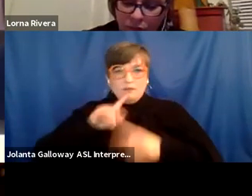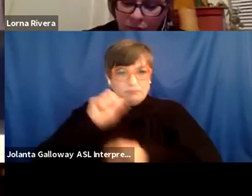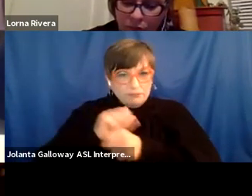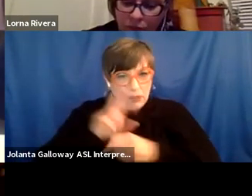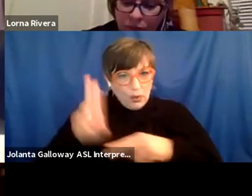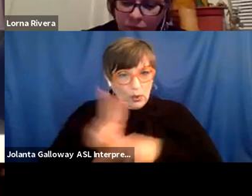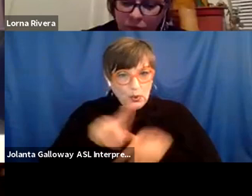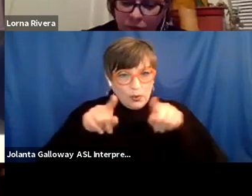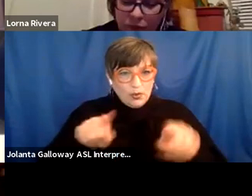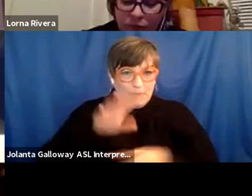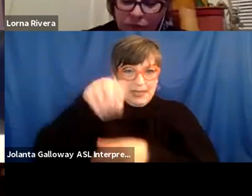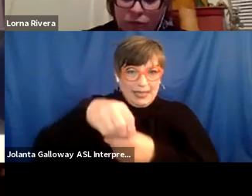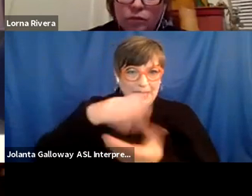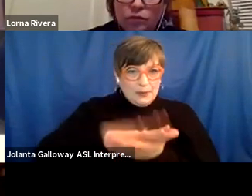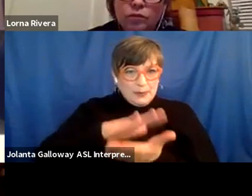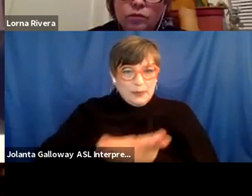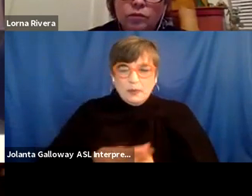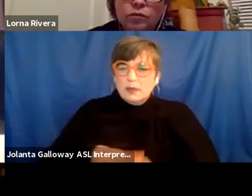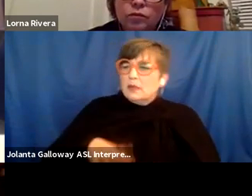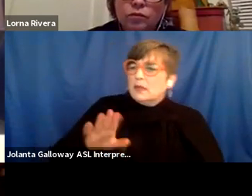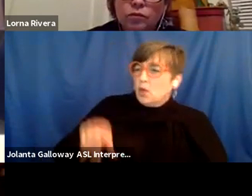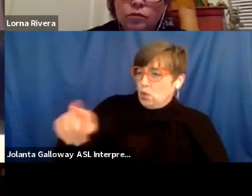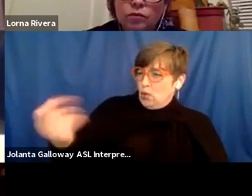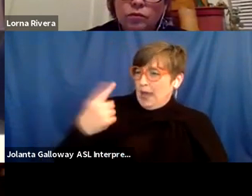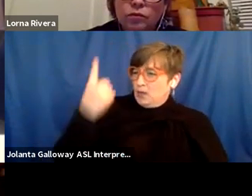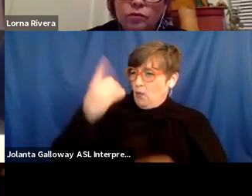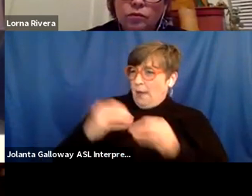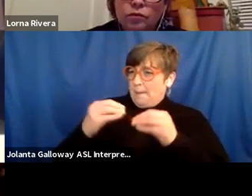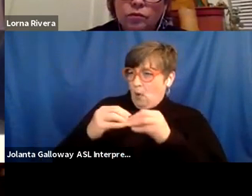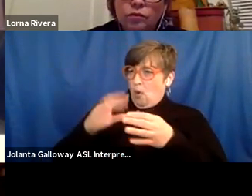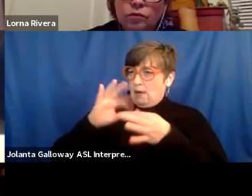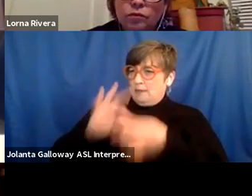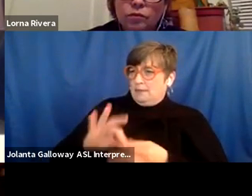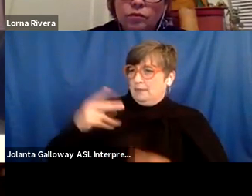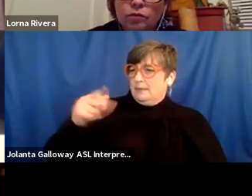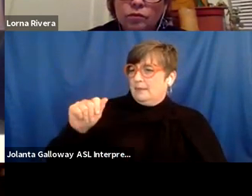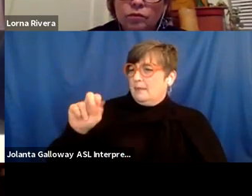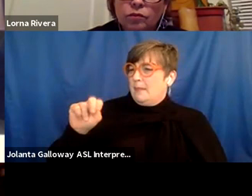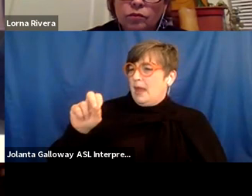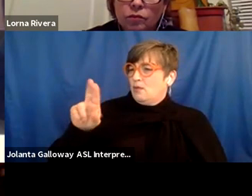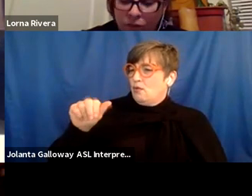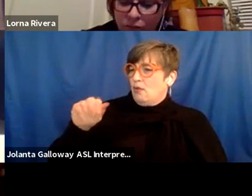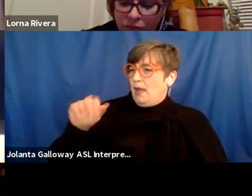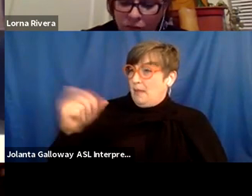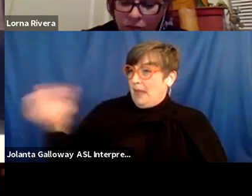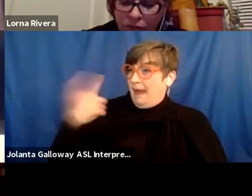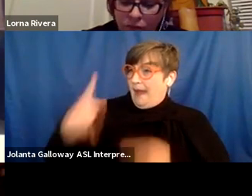I have to answer one more question that you asked about parent side of Panorama. We don't have a parent side to Panorama. However, our family